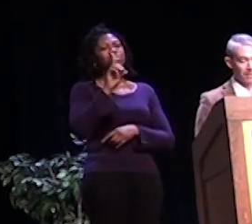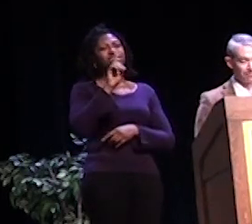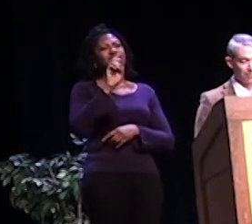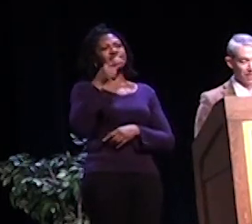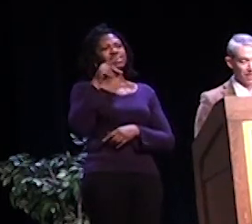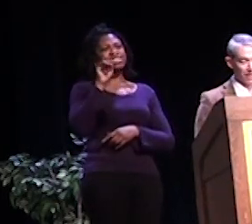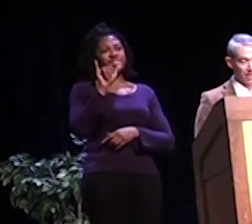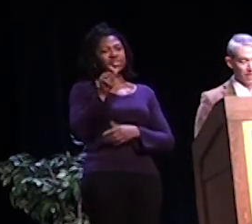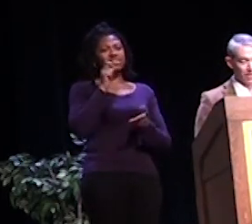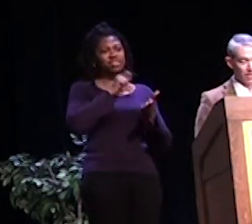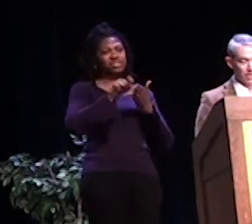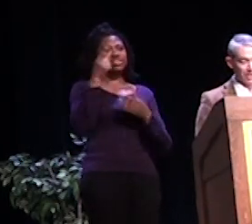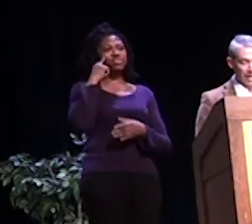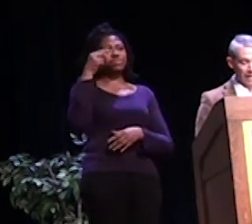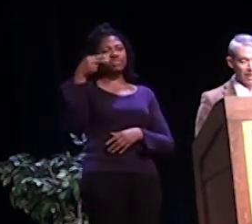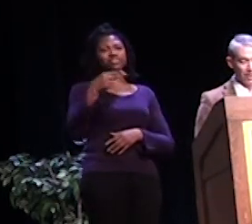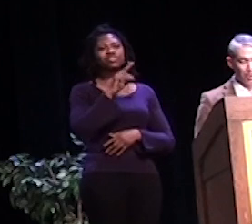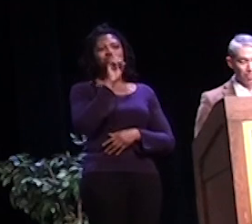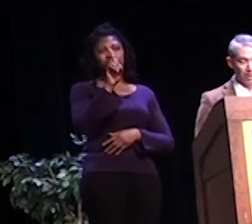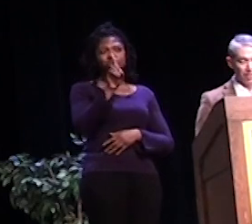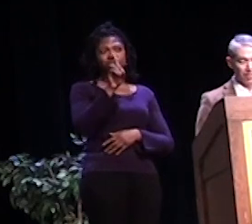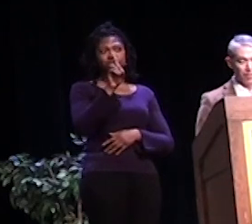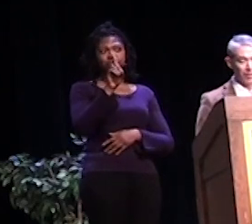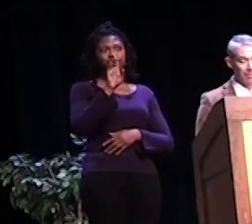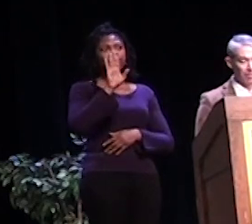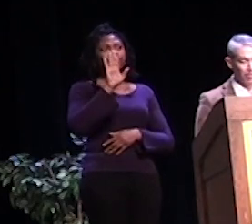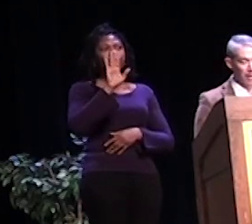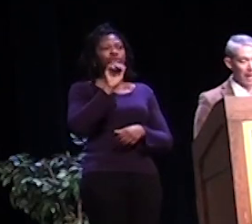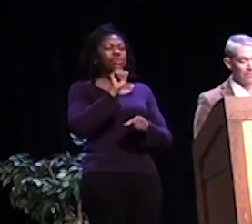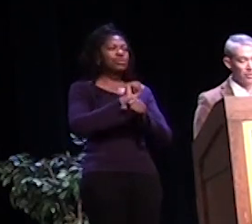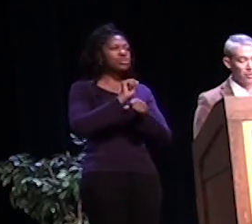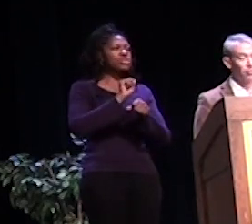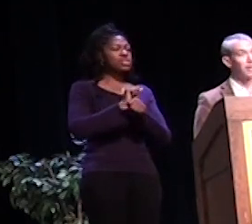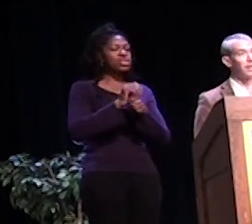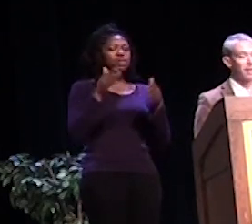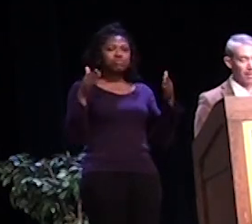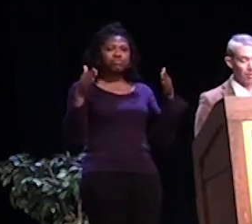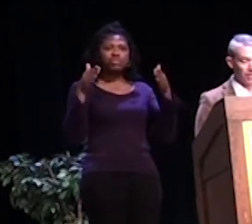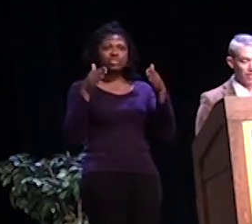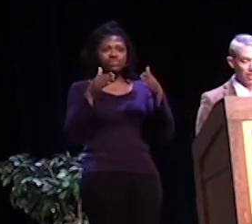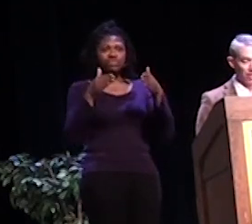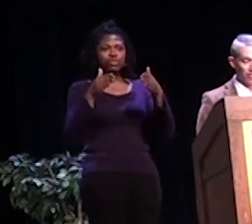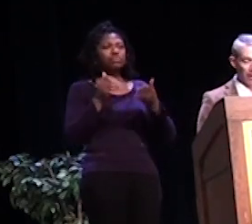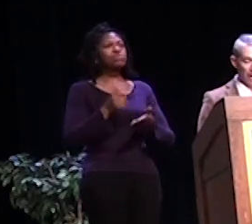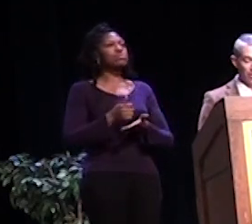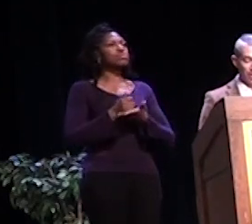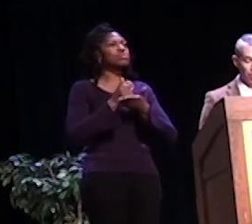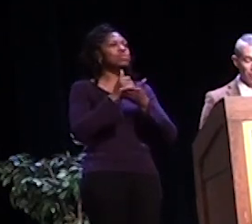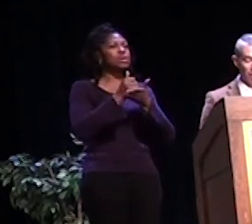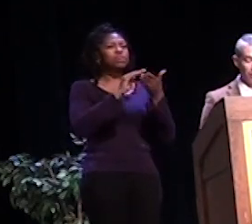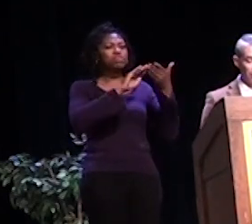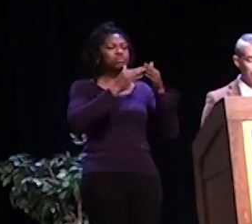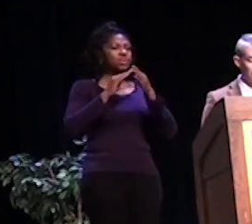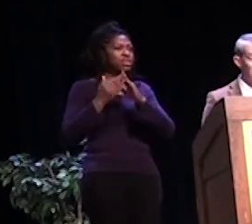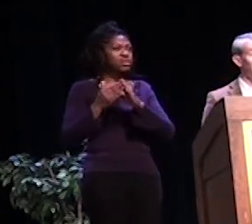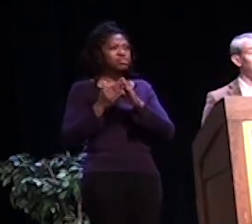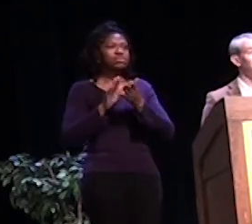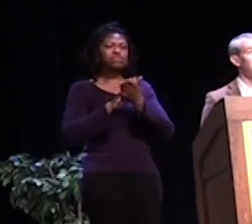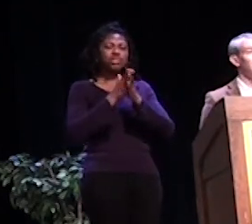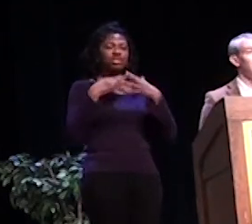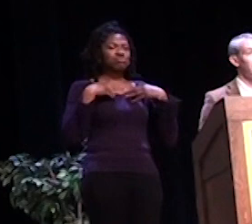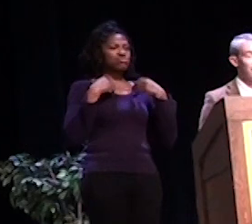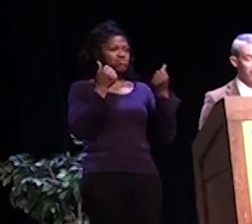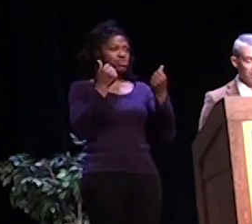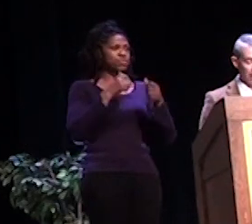of HUD. She's dedicated her career to improving people's lives and strengthening neighborhoods through housing and strong community